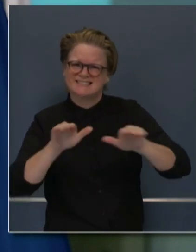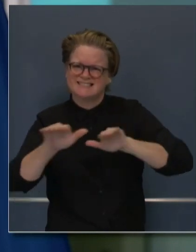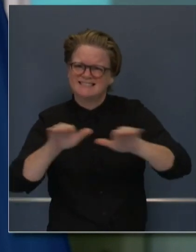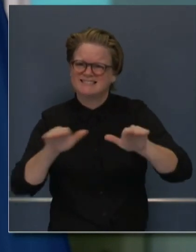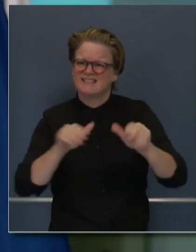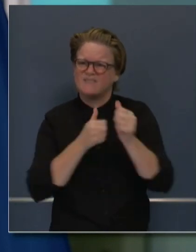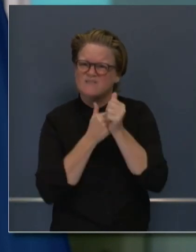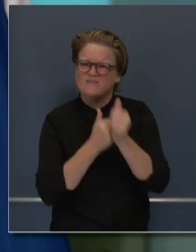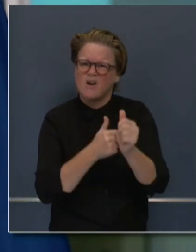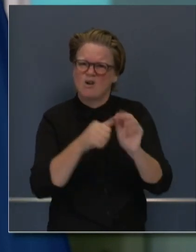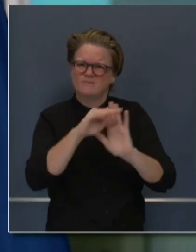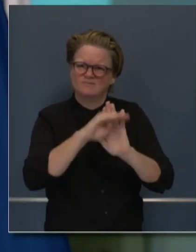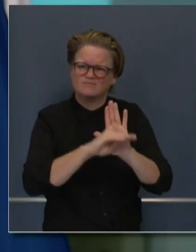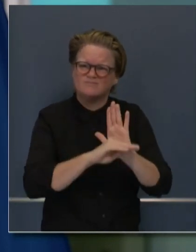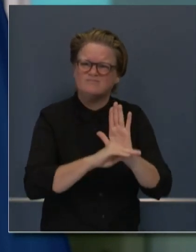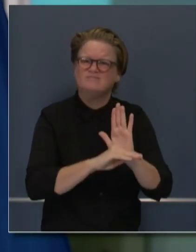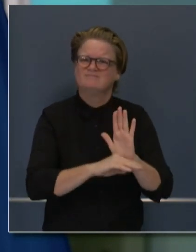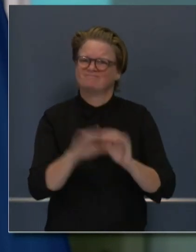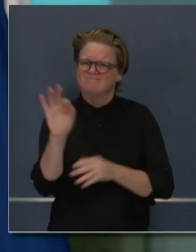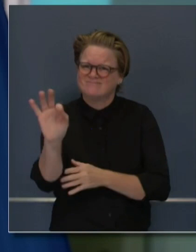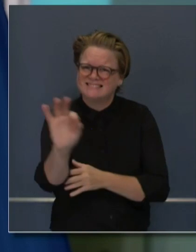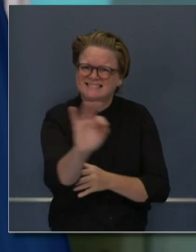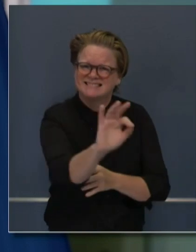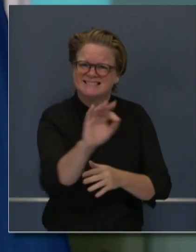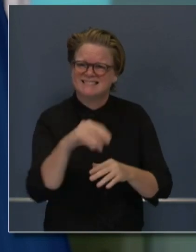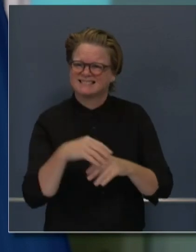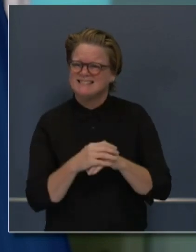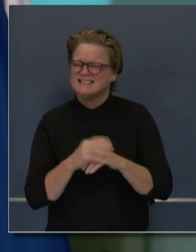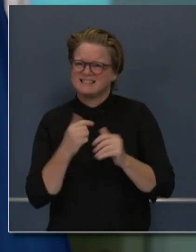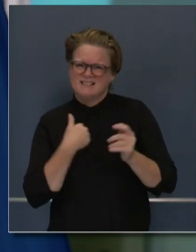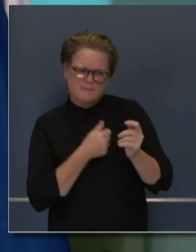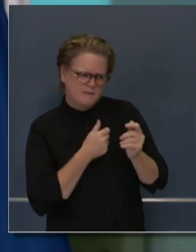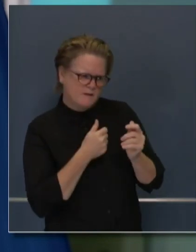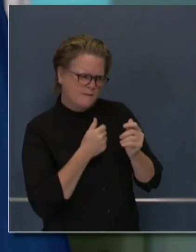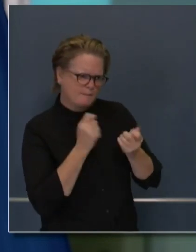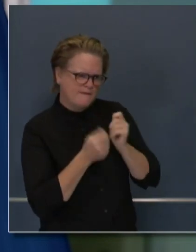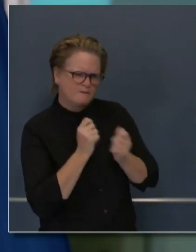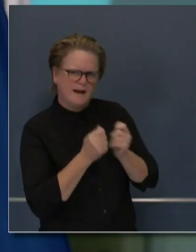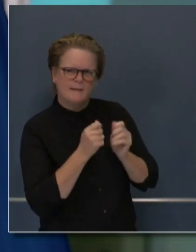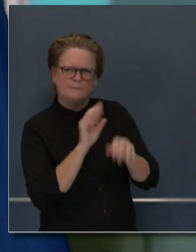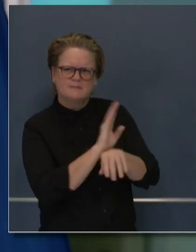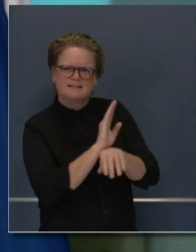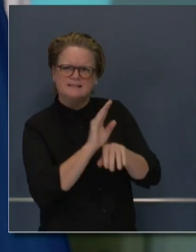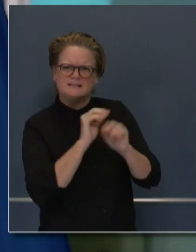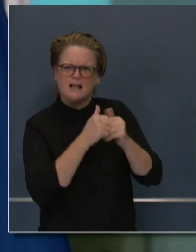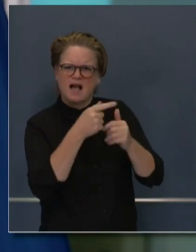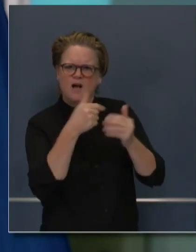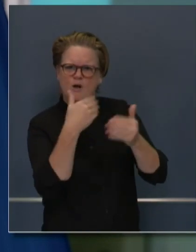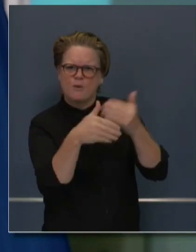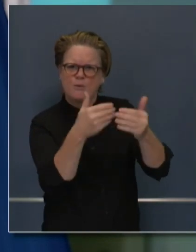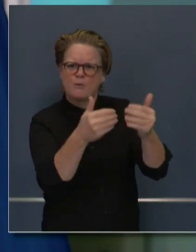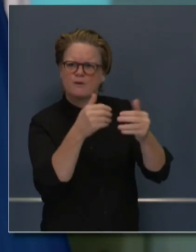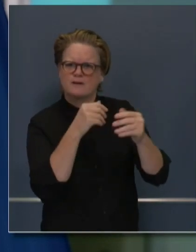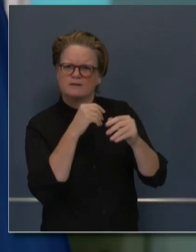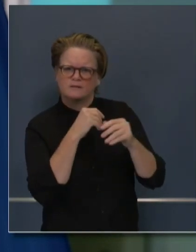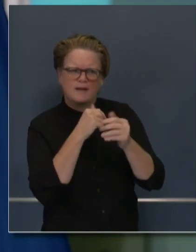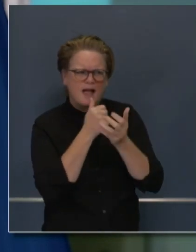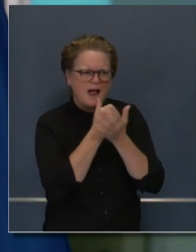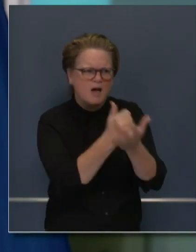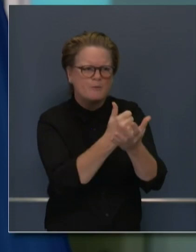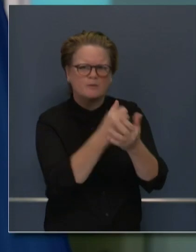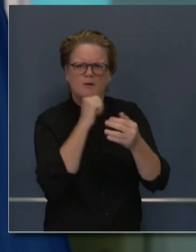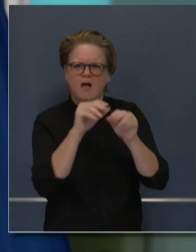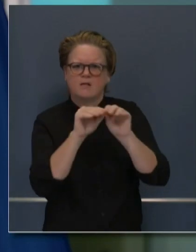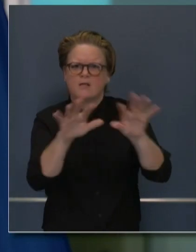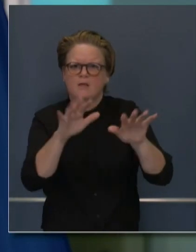guidelines, modifications of business activities, and messaging and the like, we're able to stem the tide of growth in that respect.